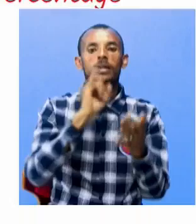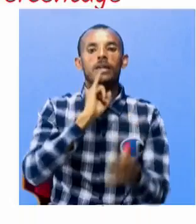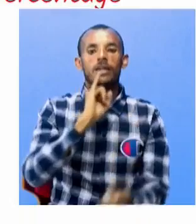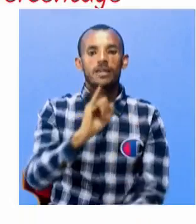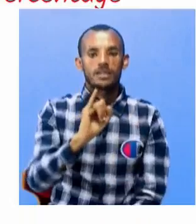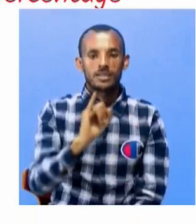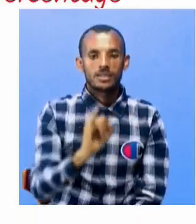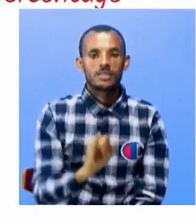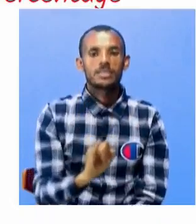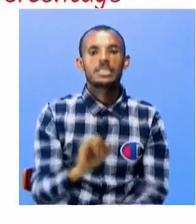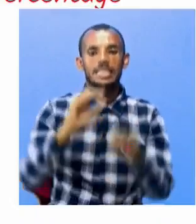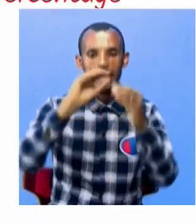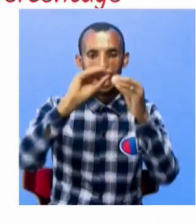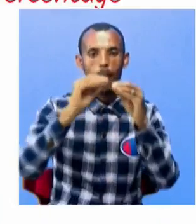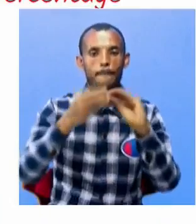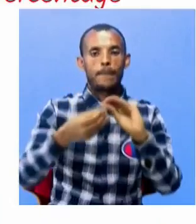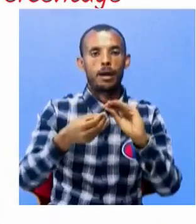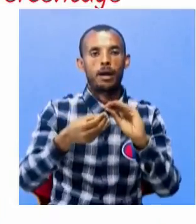the number